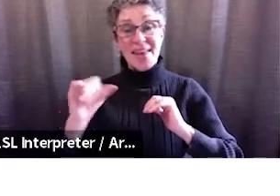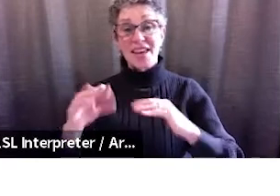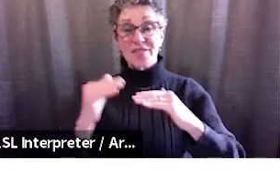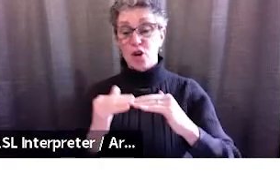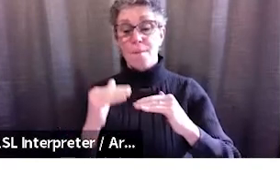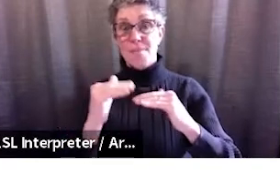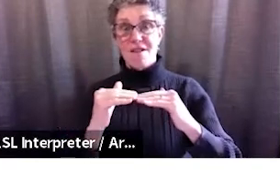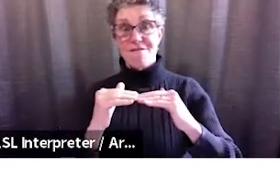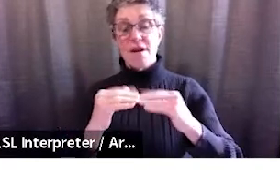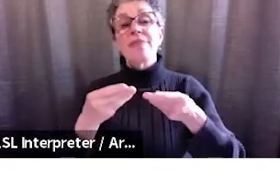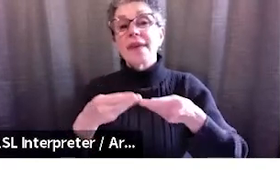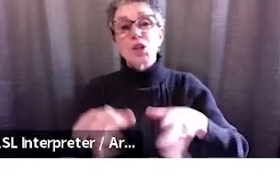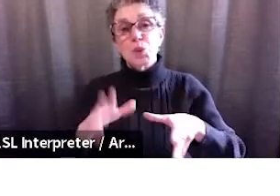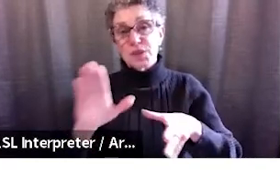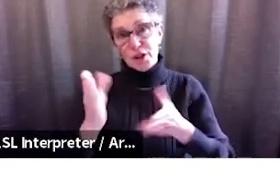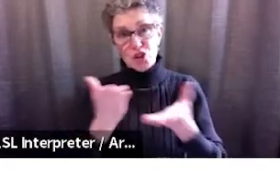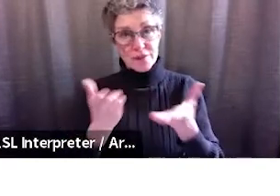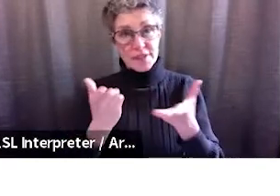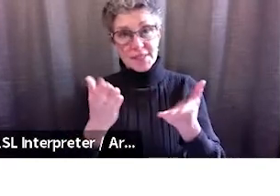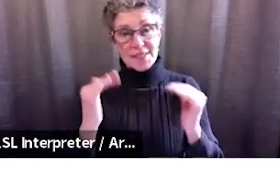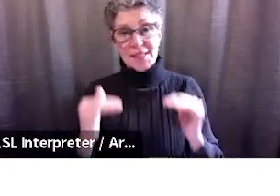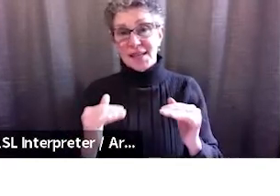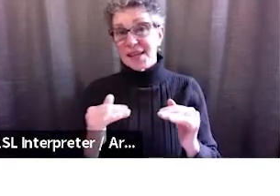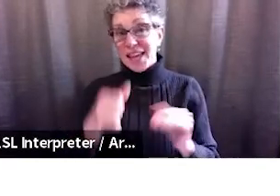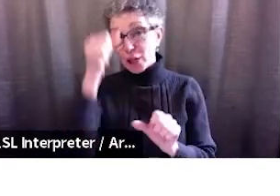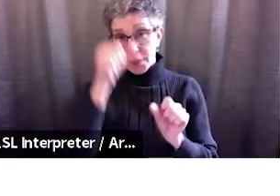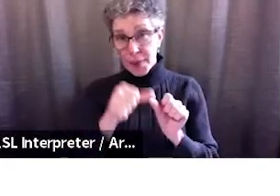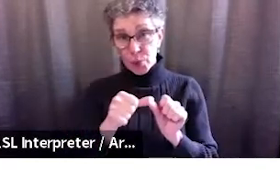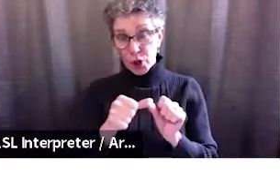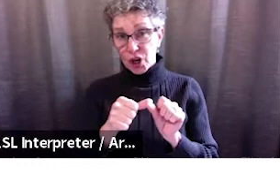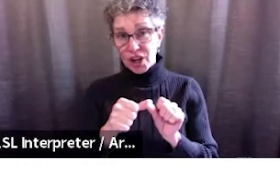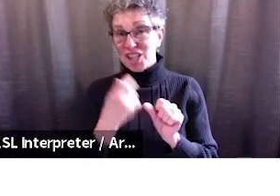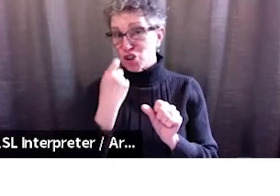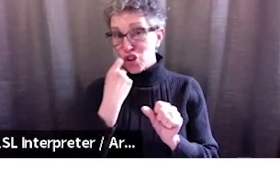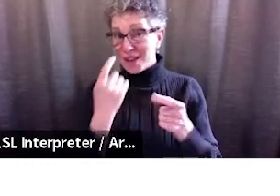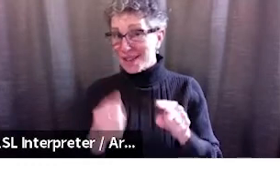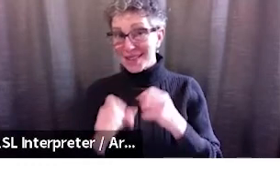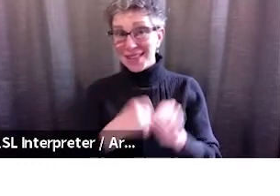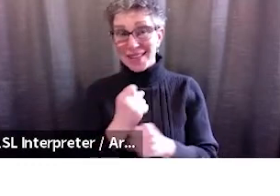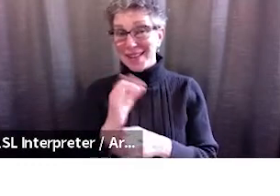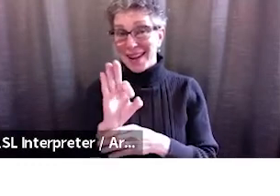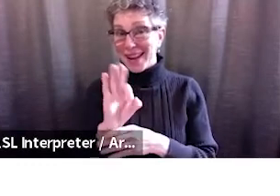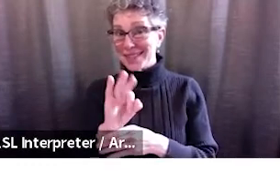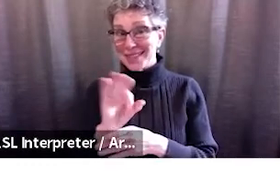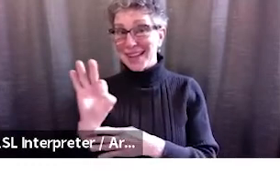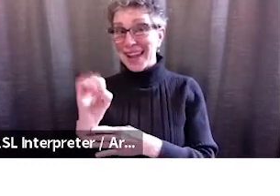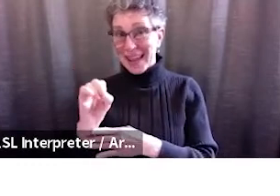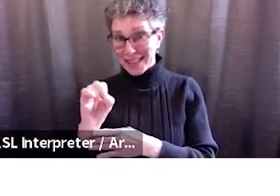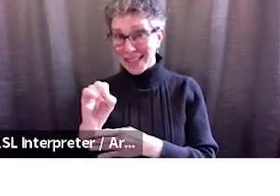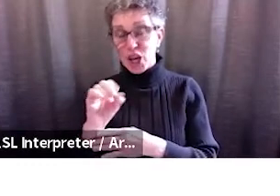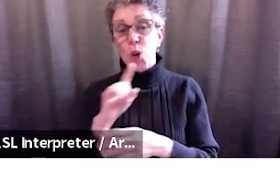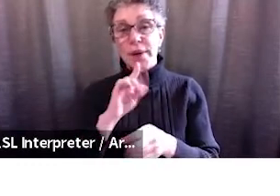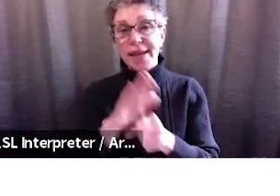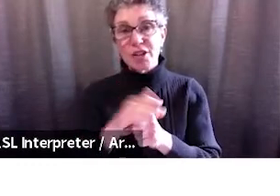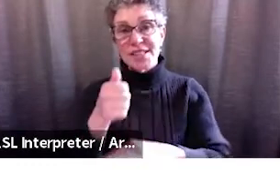their services. Let's remember that it was just in 1990 that rights were guaranteed under ADA. This